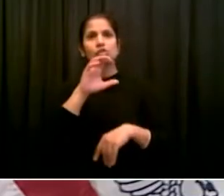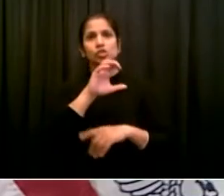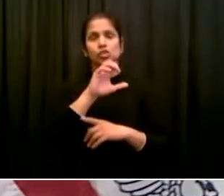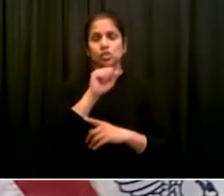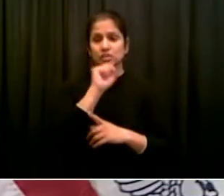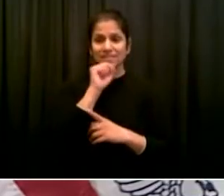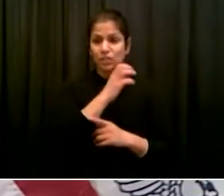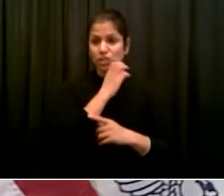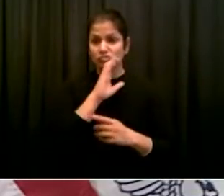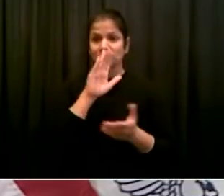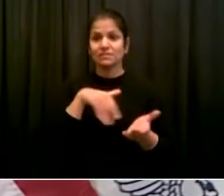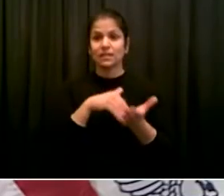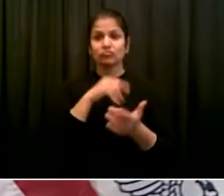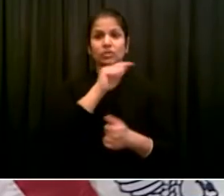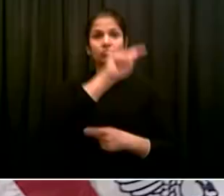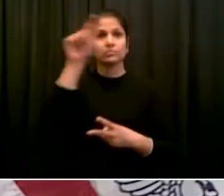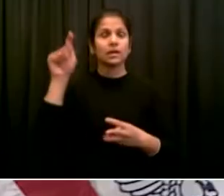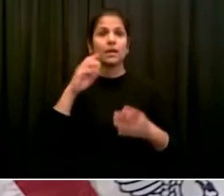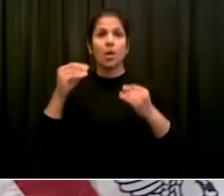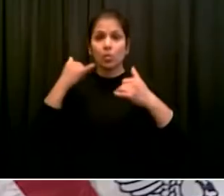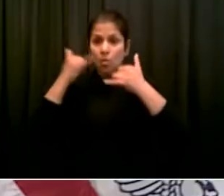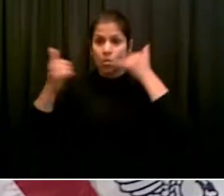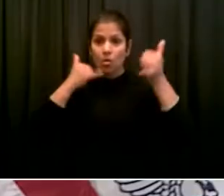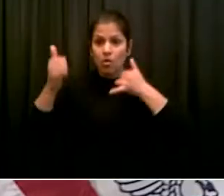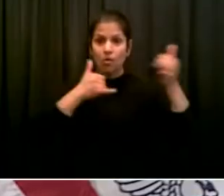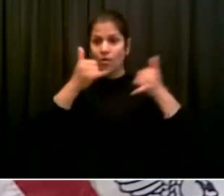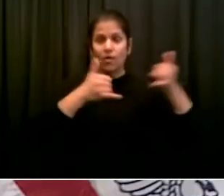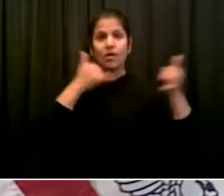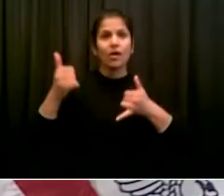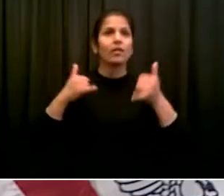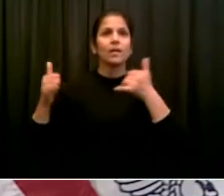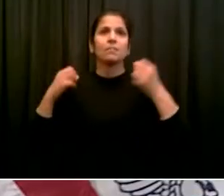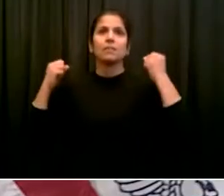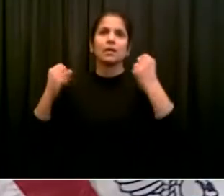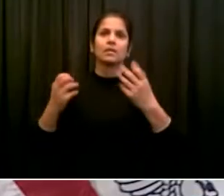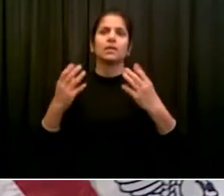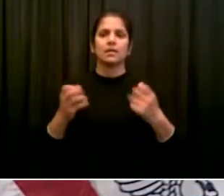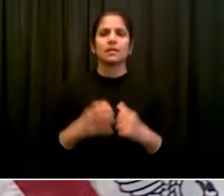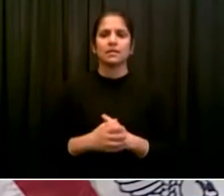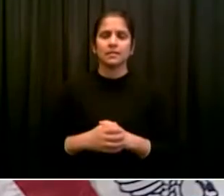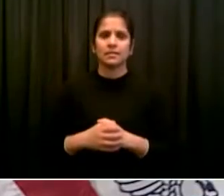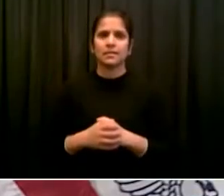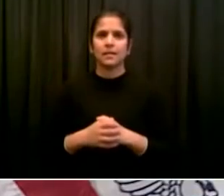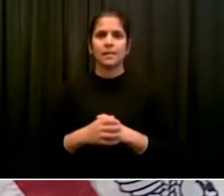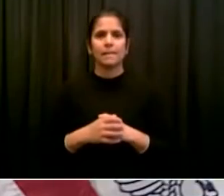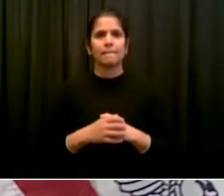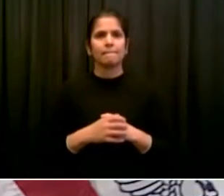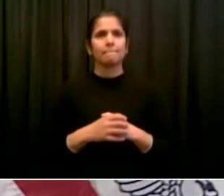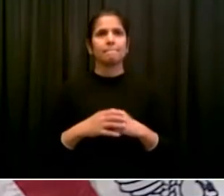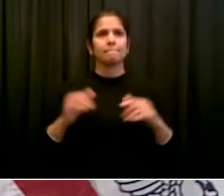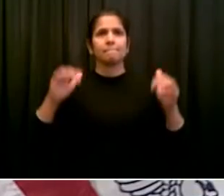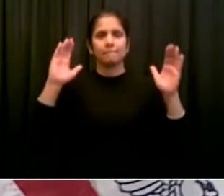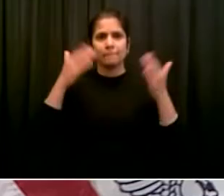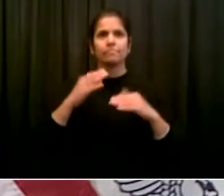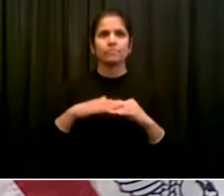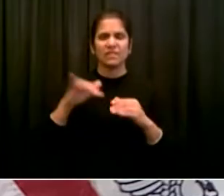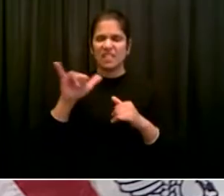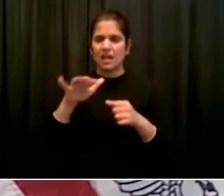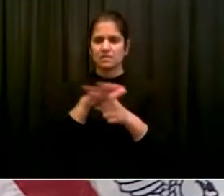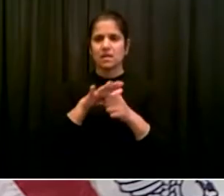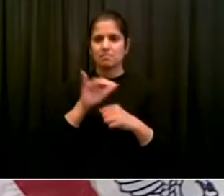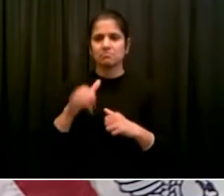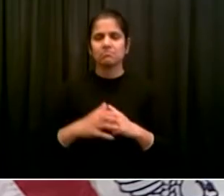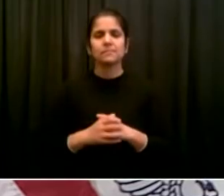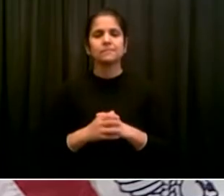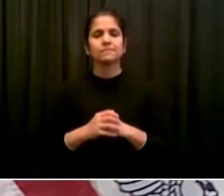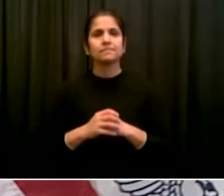of phone calls, to people also targeting those same demographics. Particularly with seniors, as the mayor